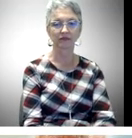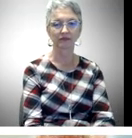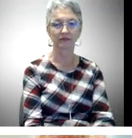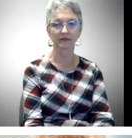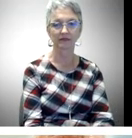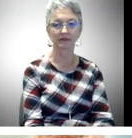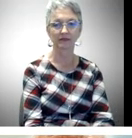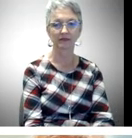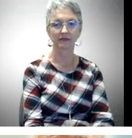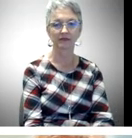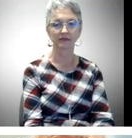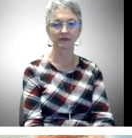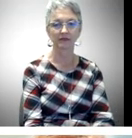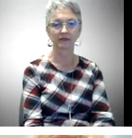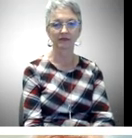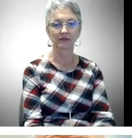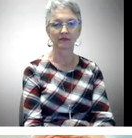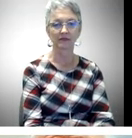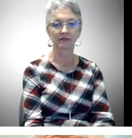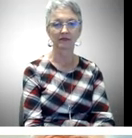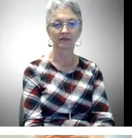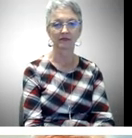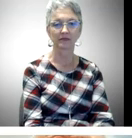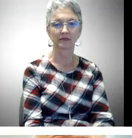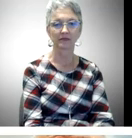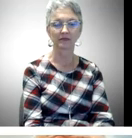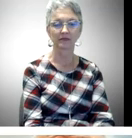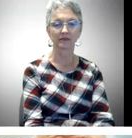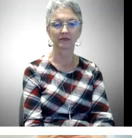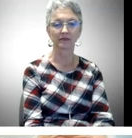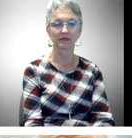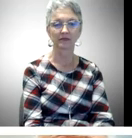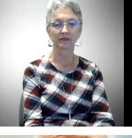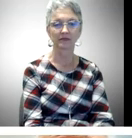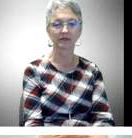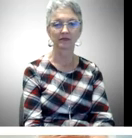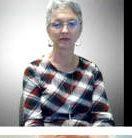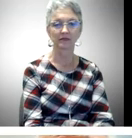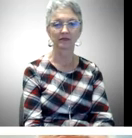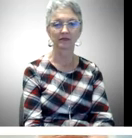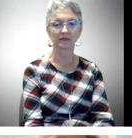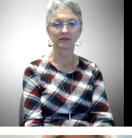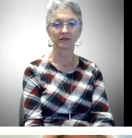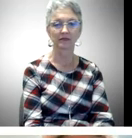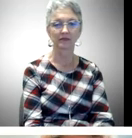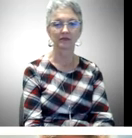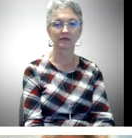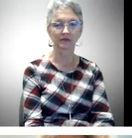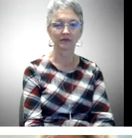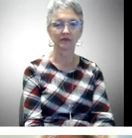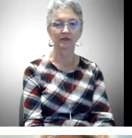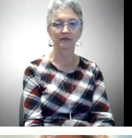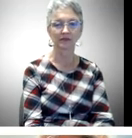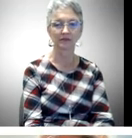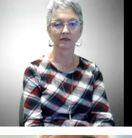based on the individual needs of the person with a disability and what type of help that they need or they want